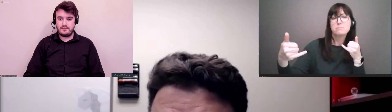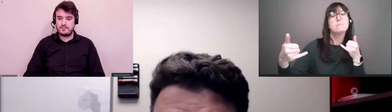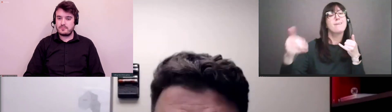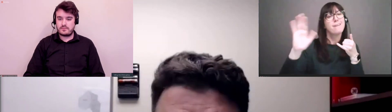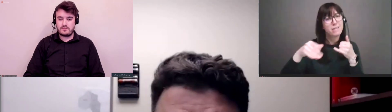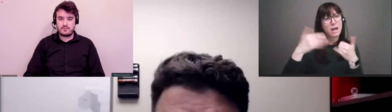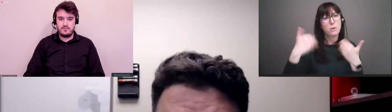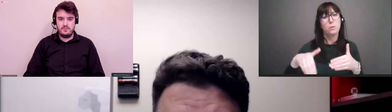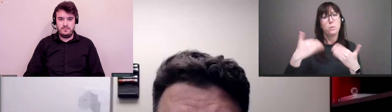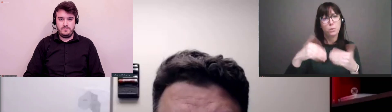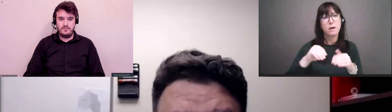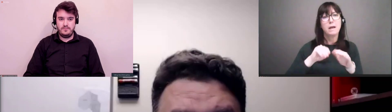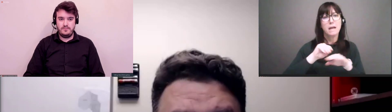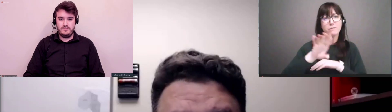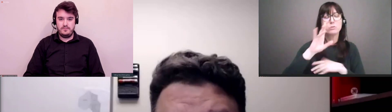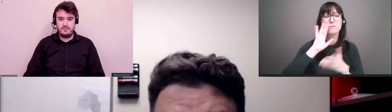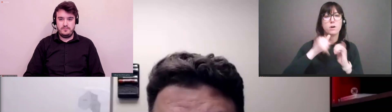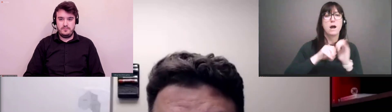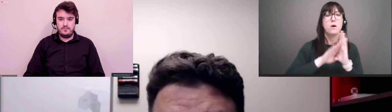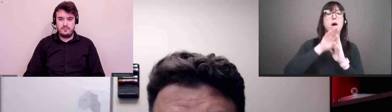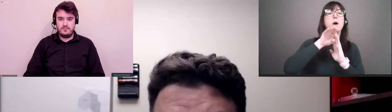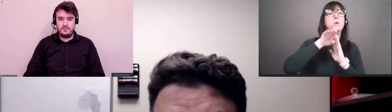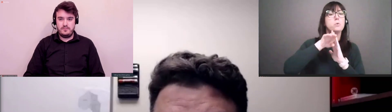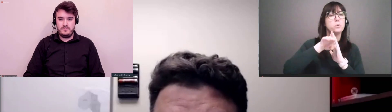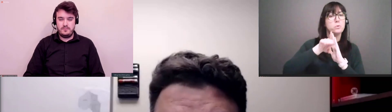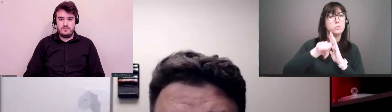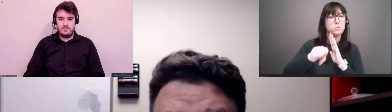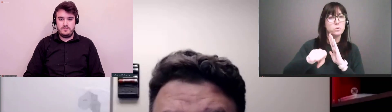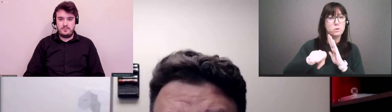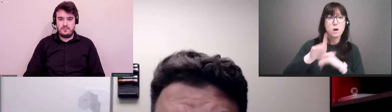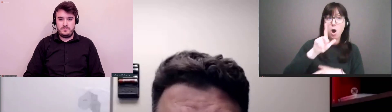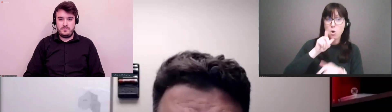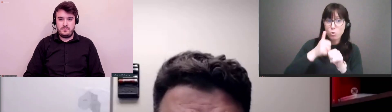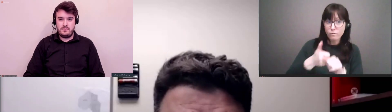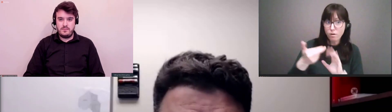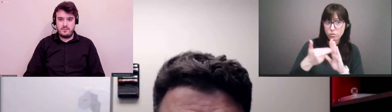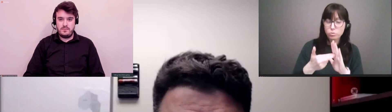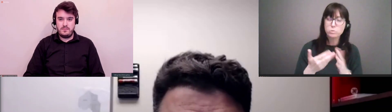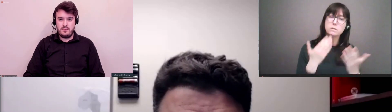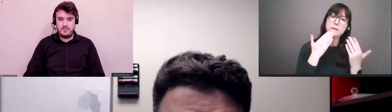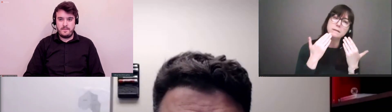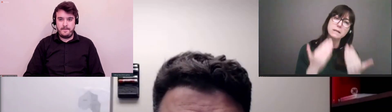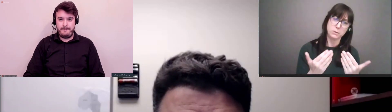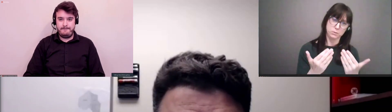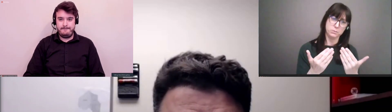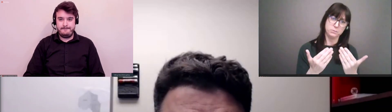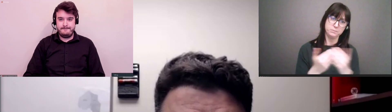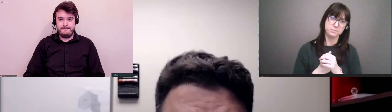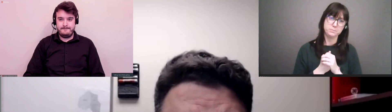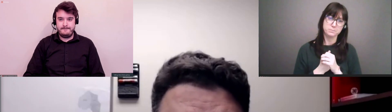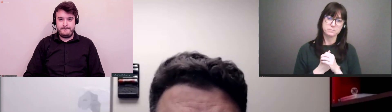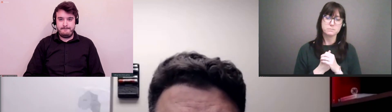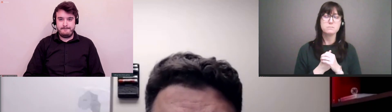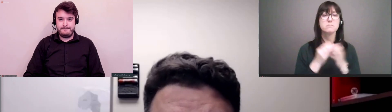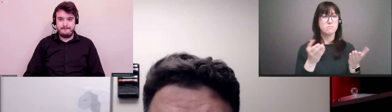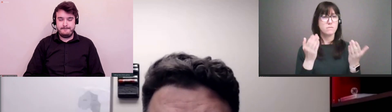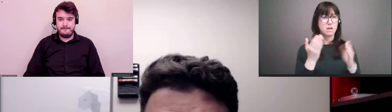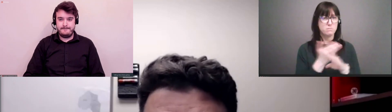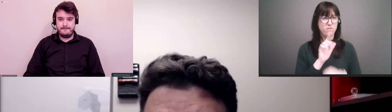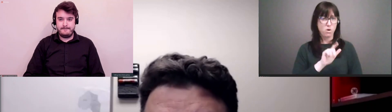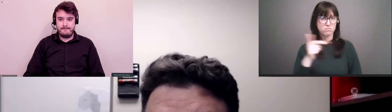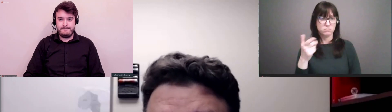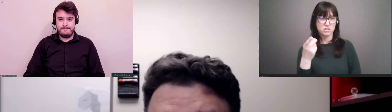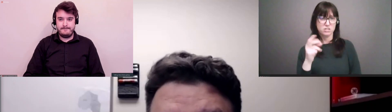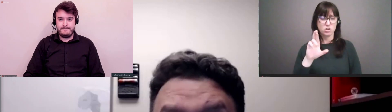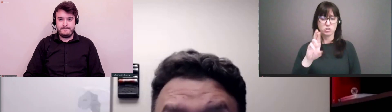planking the curve, and I wish to thank these residents for following public health guidance on physical distancing. Before I turn it over to Dr. Wilmore,